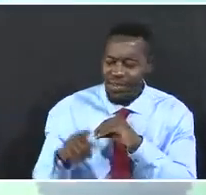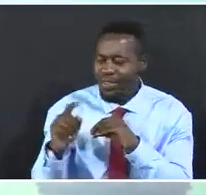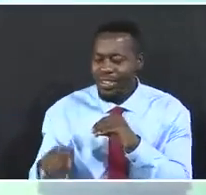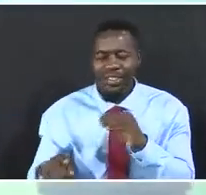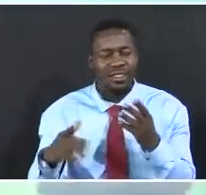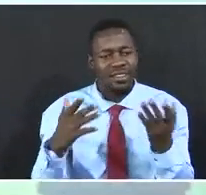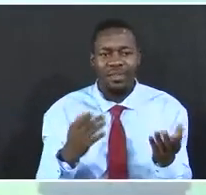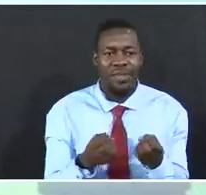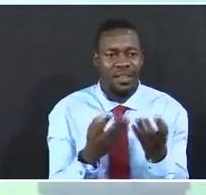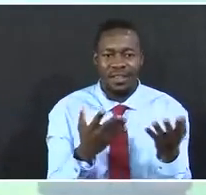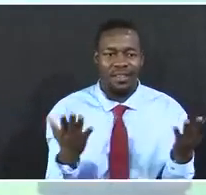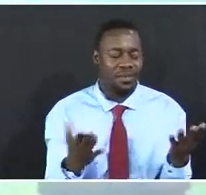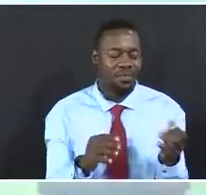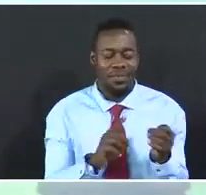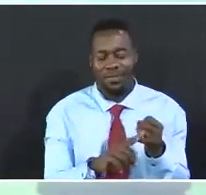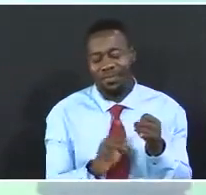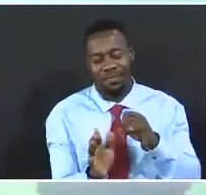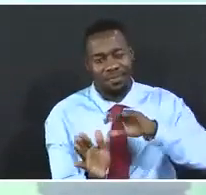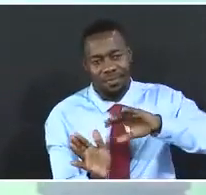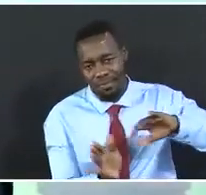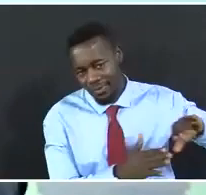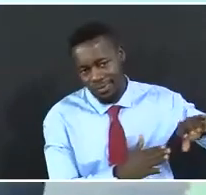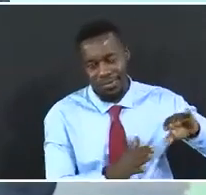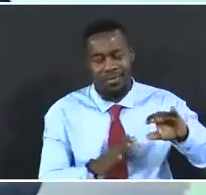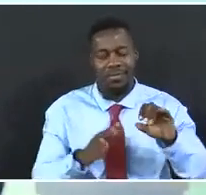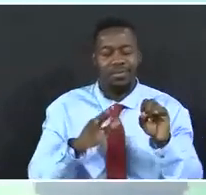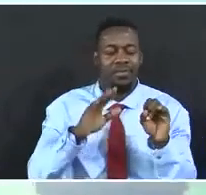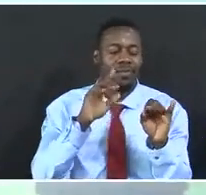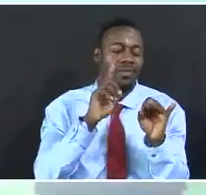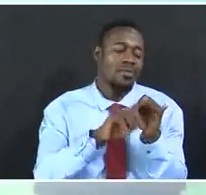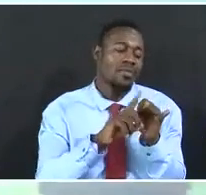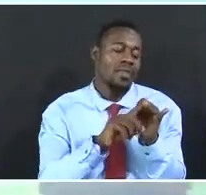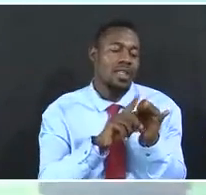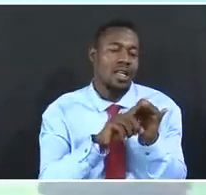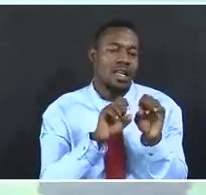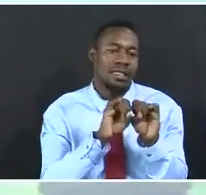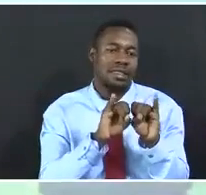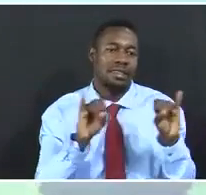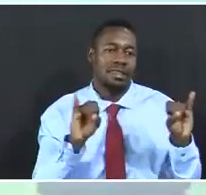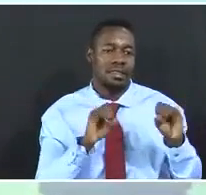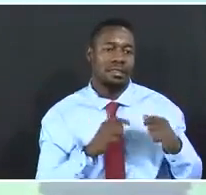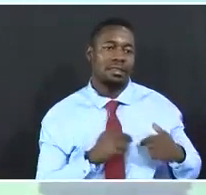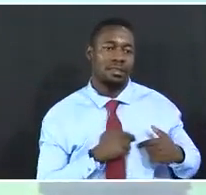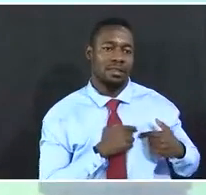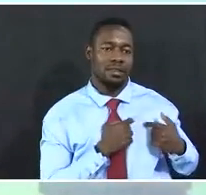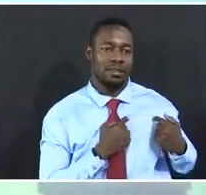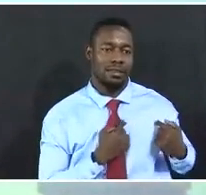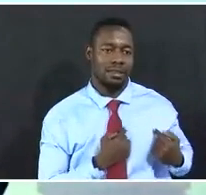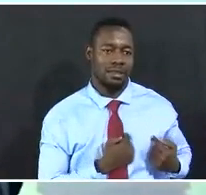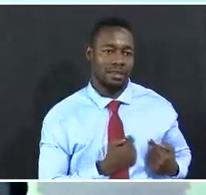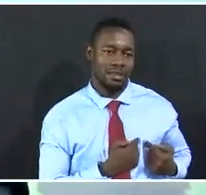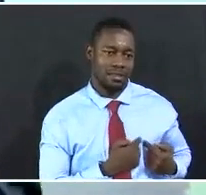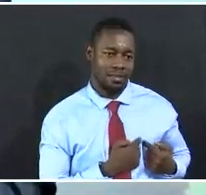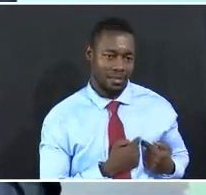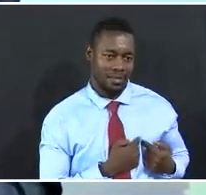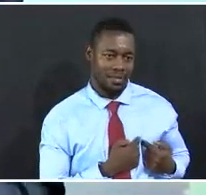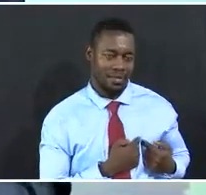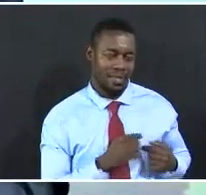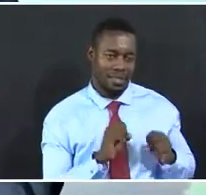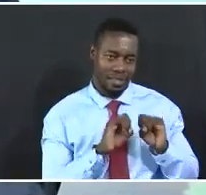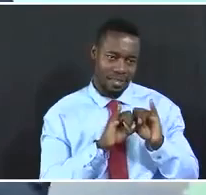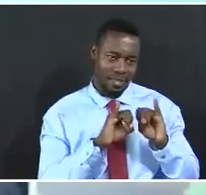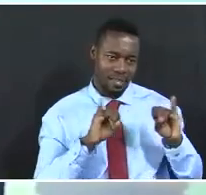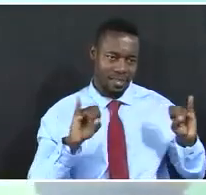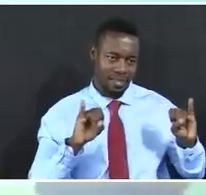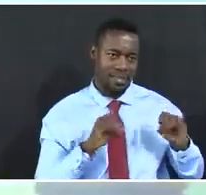second point. The one who has a pure heart. The one who has a pure heart.